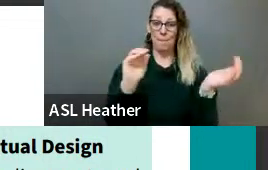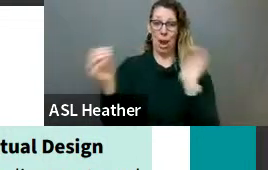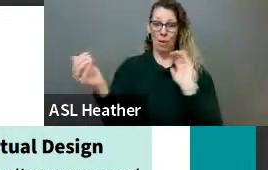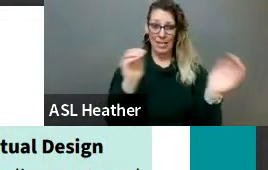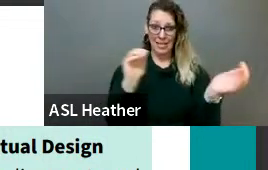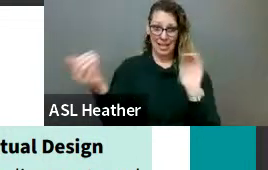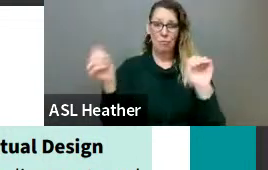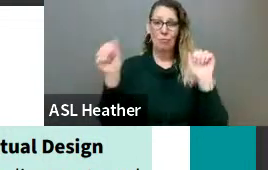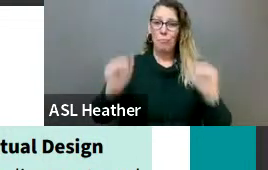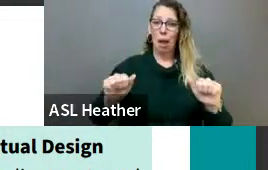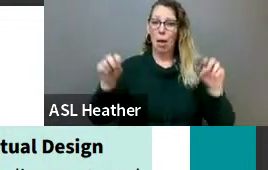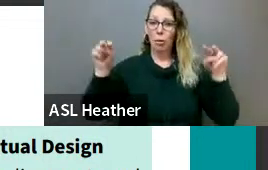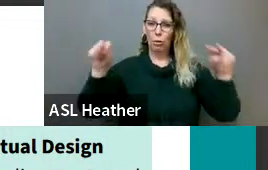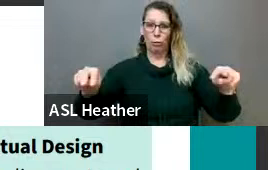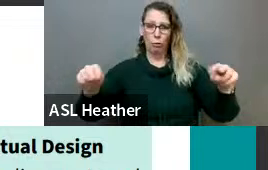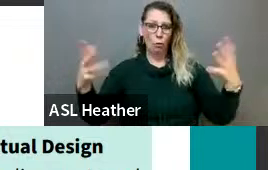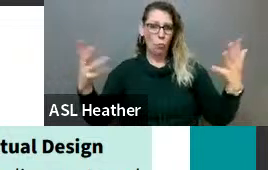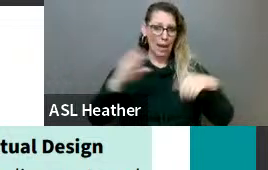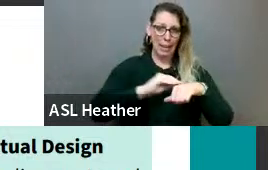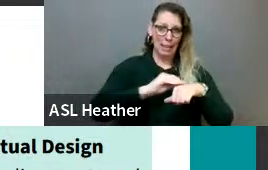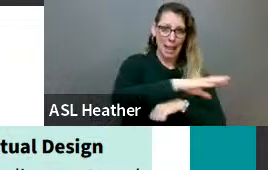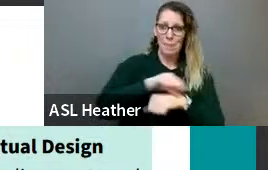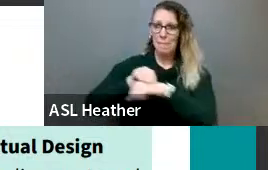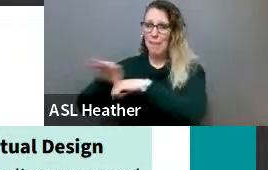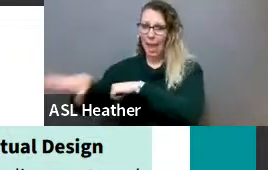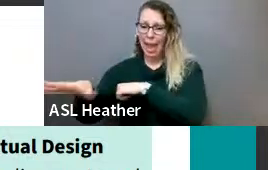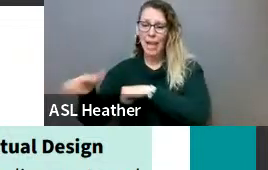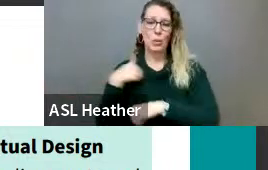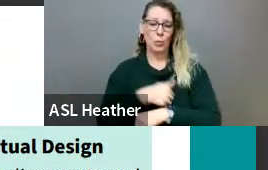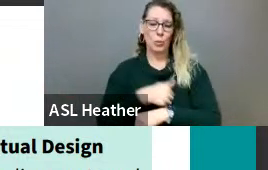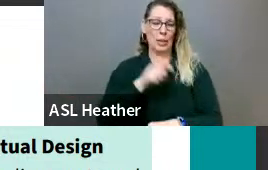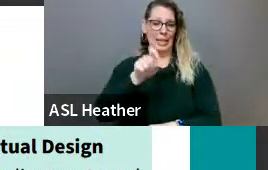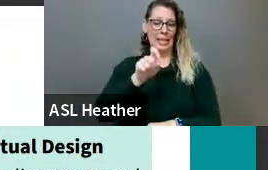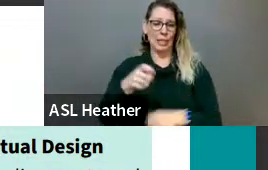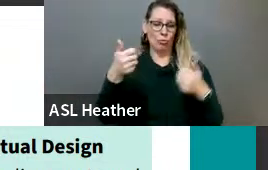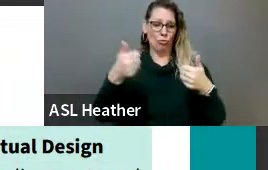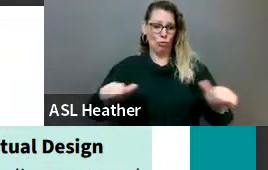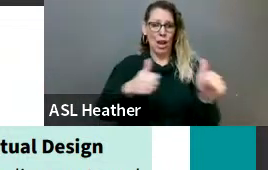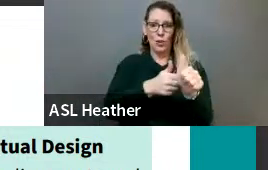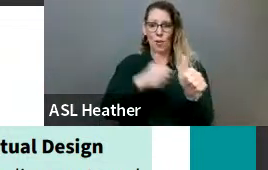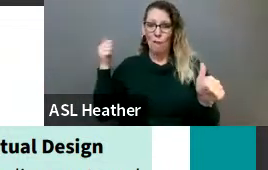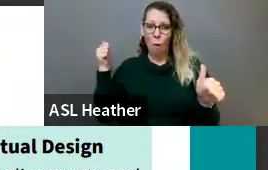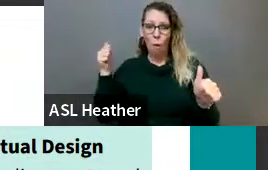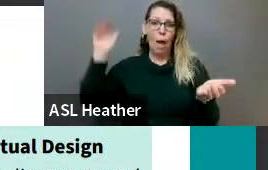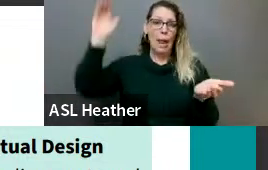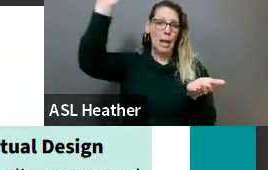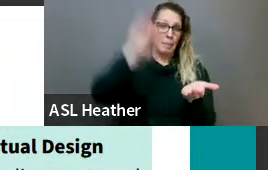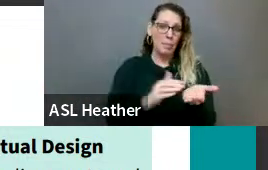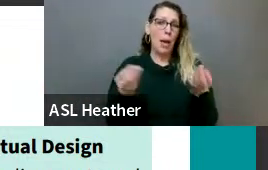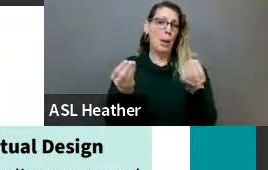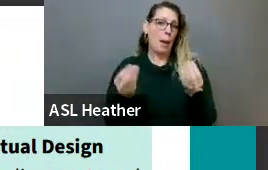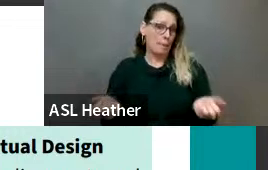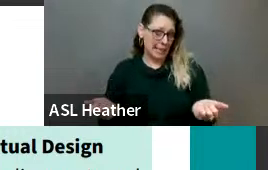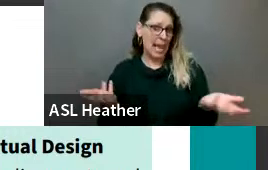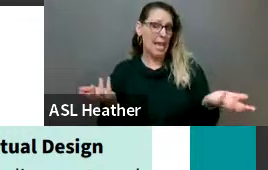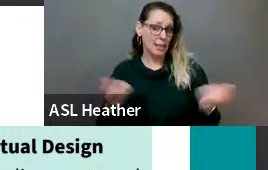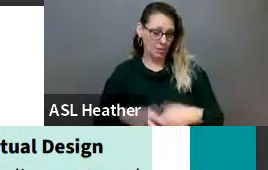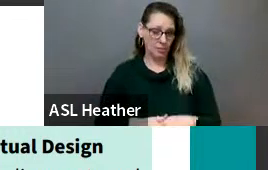look at what are those impacts that we need to try to avoid, minimize, or mitigate.